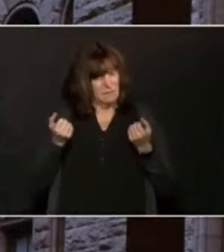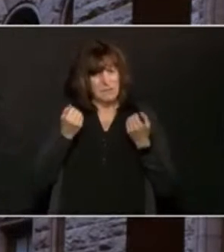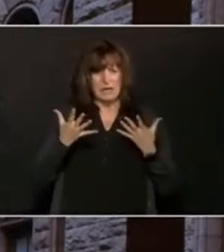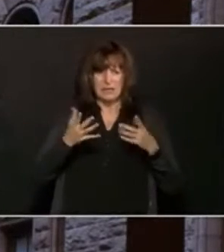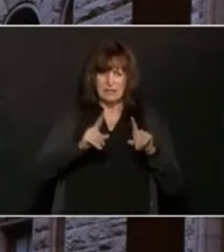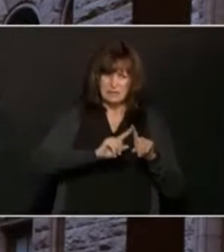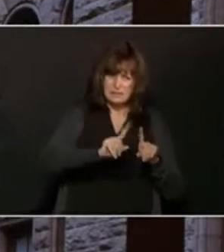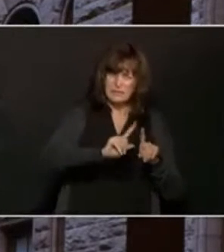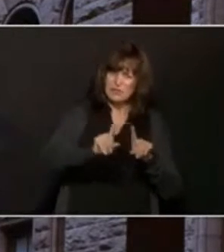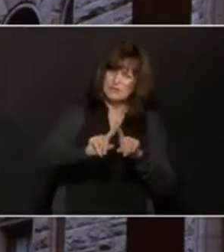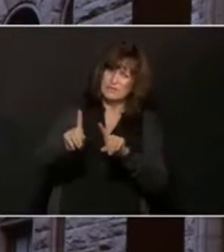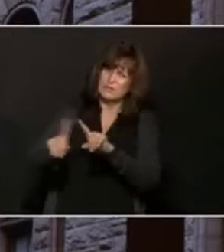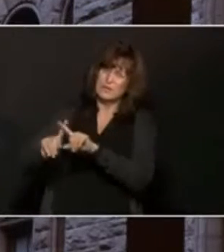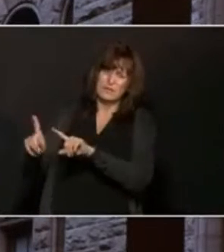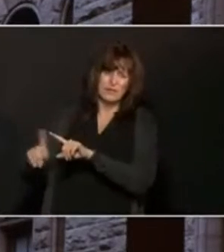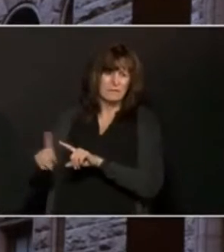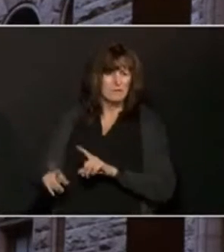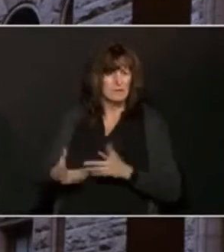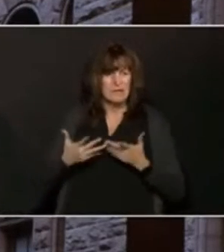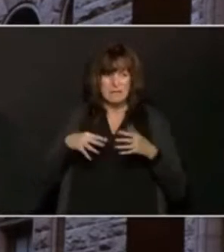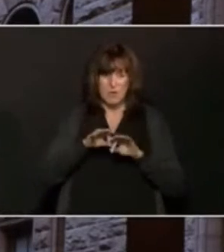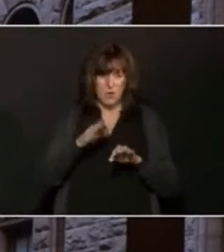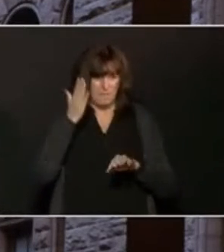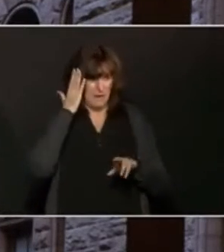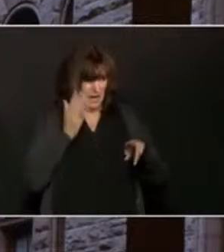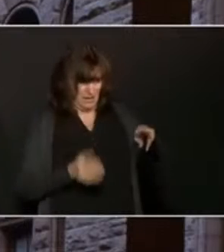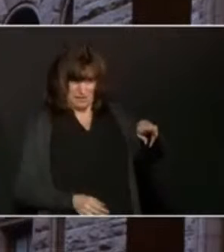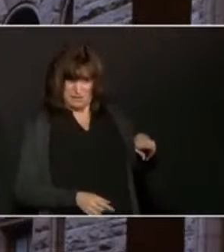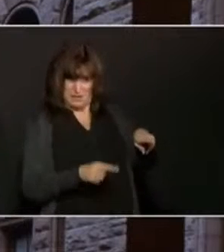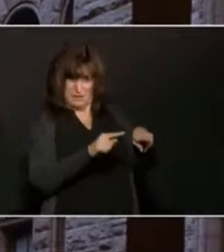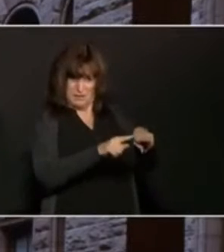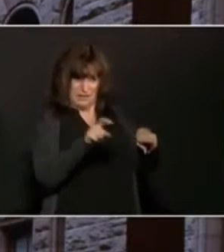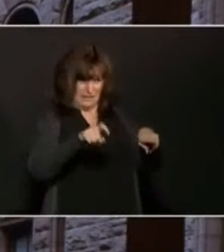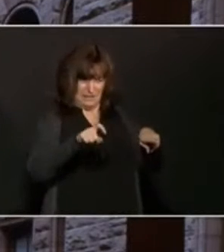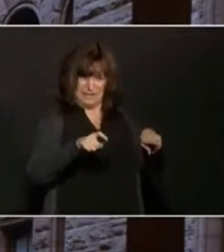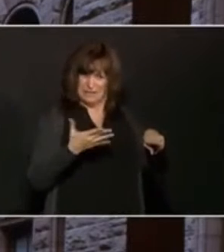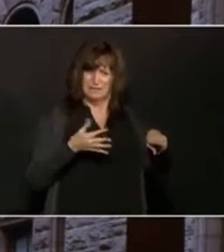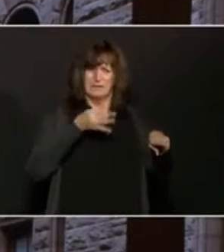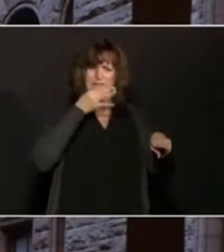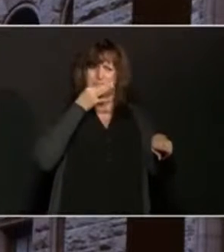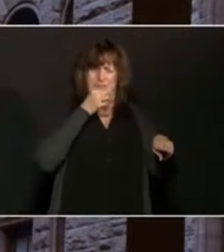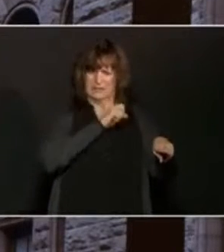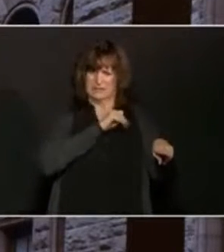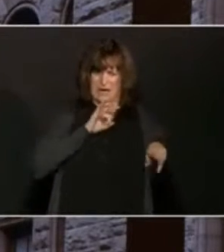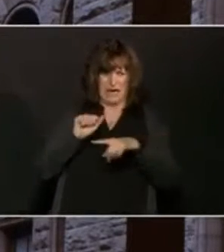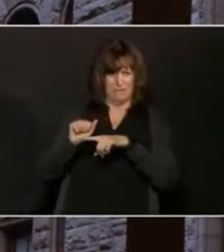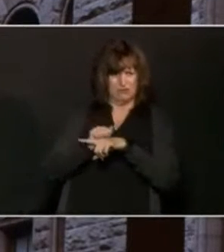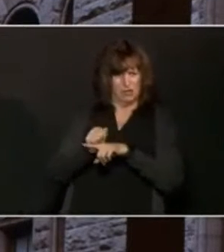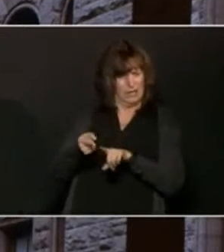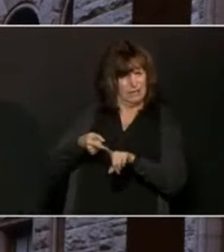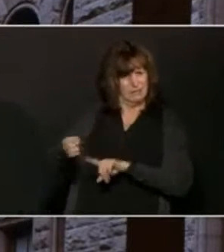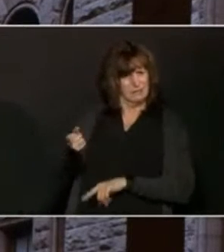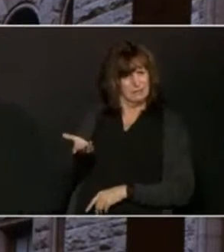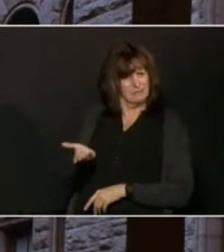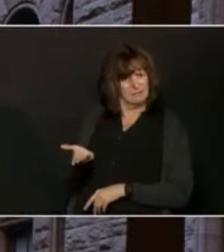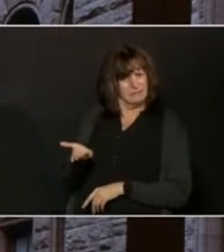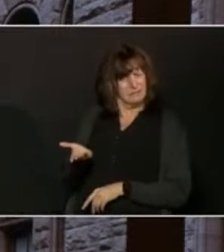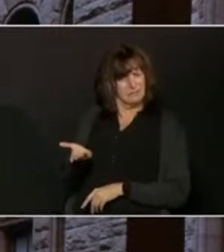thing to remember is a bed alone is useless. You need the staff to go with it. Follow up, and this is the last